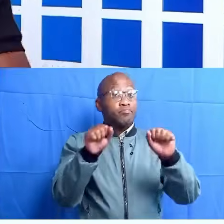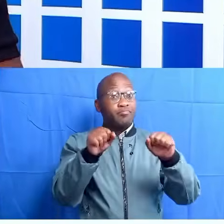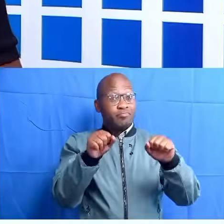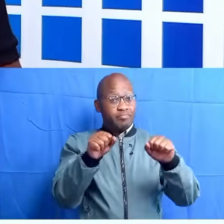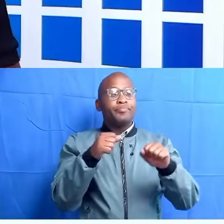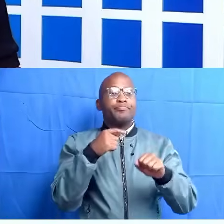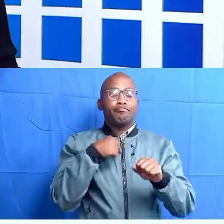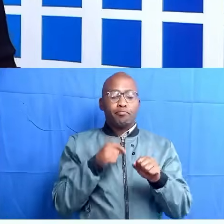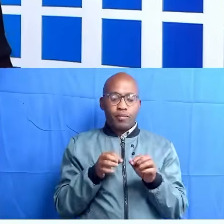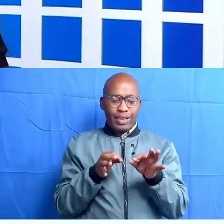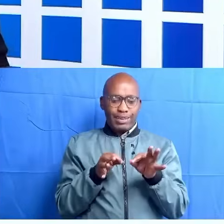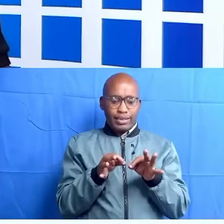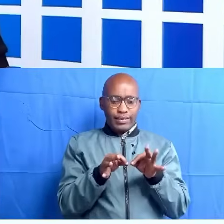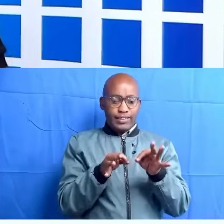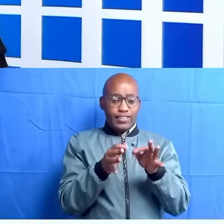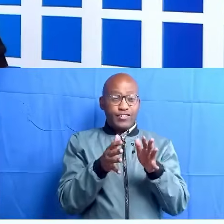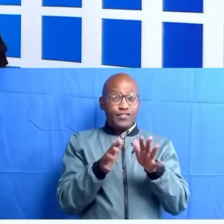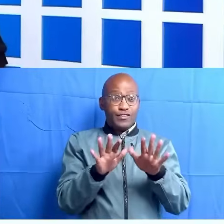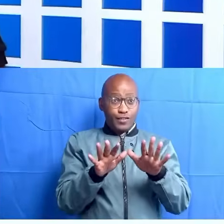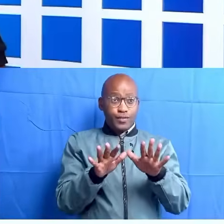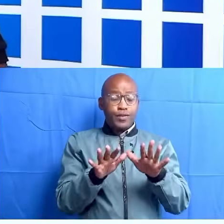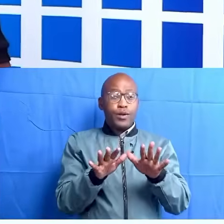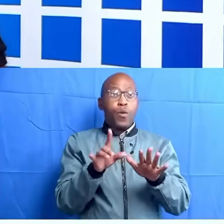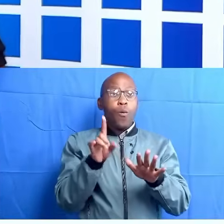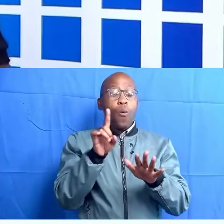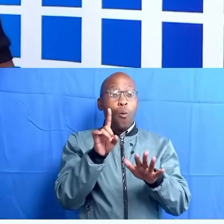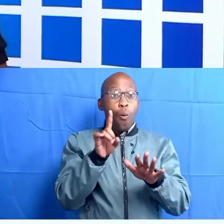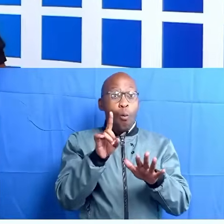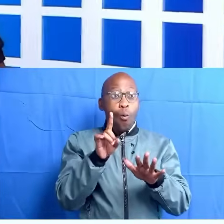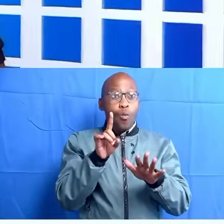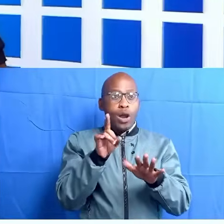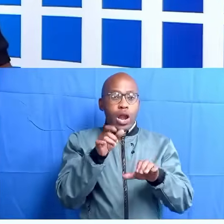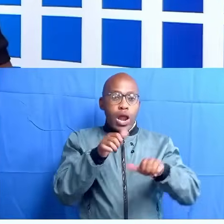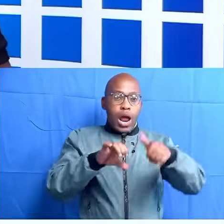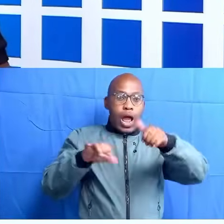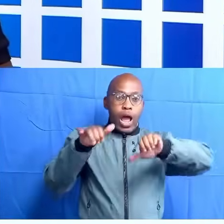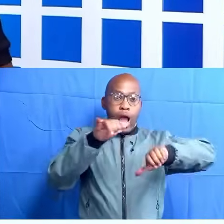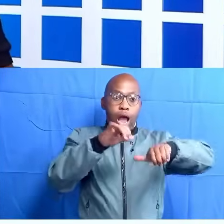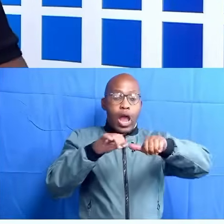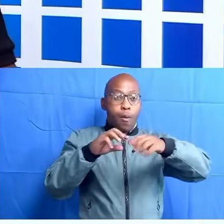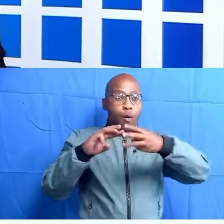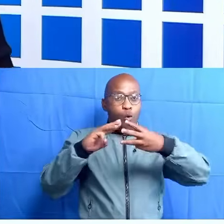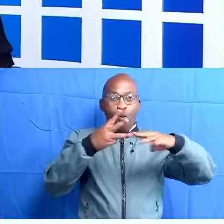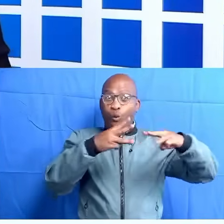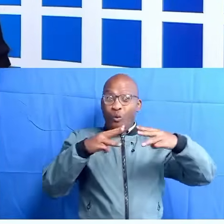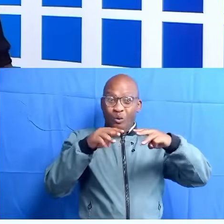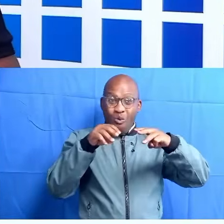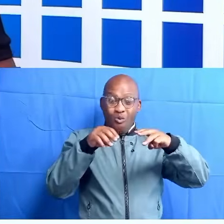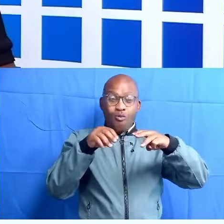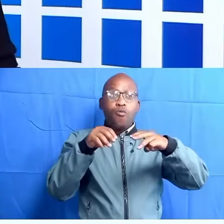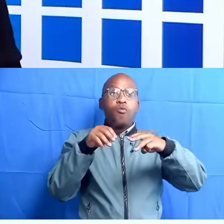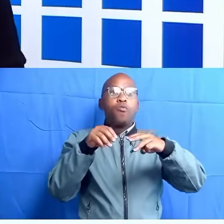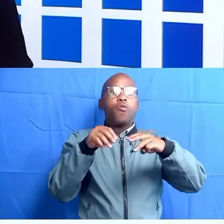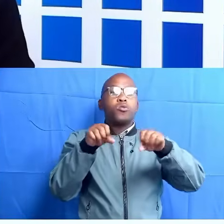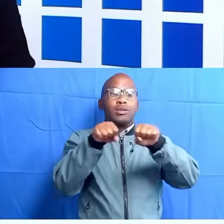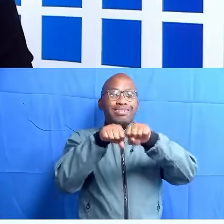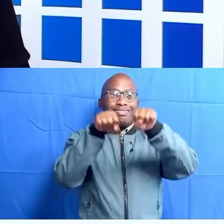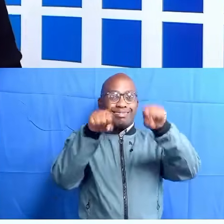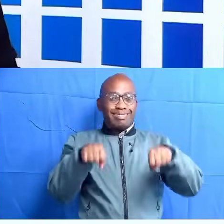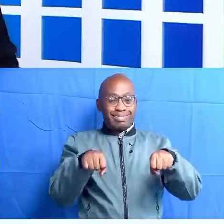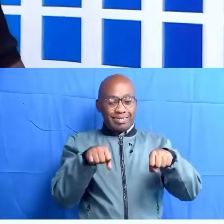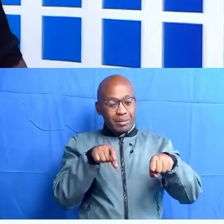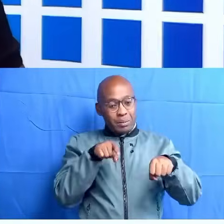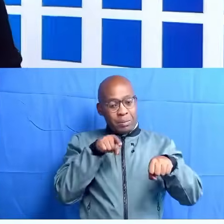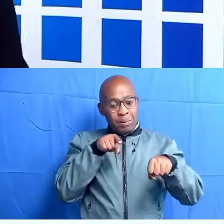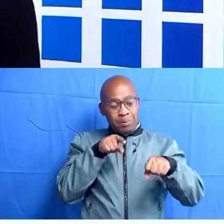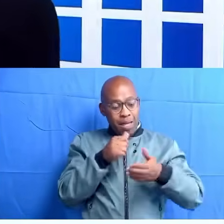already explained, the chemical warfare was totally ineffective for the Americans, but